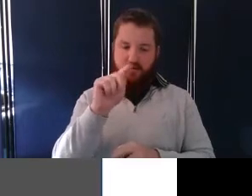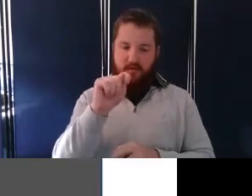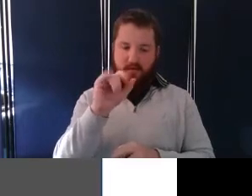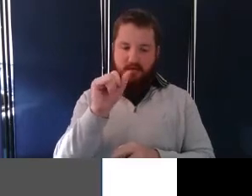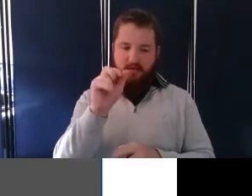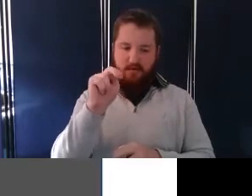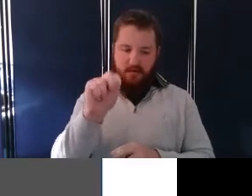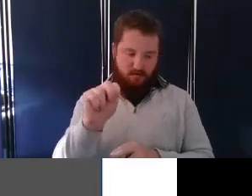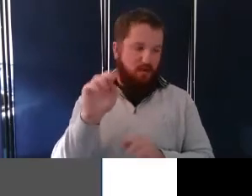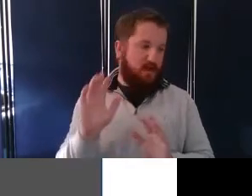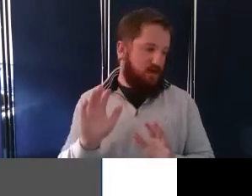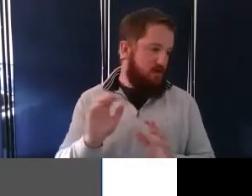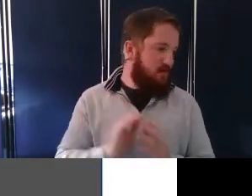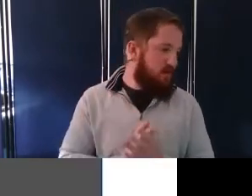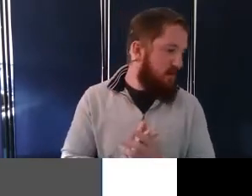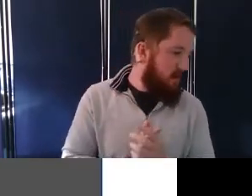and